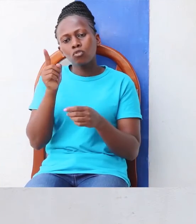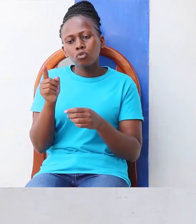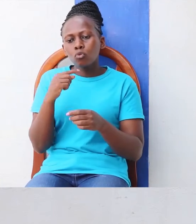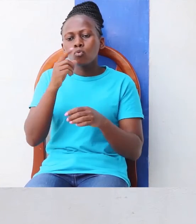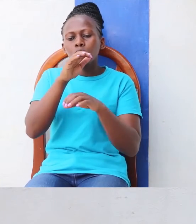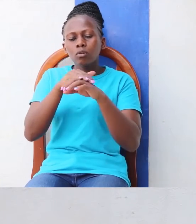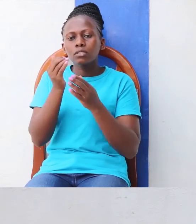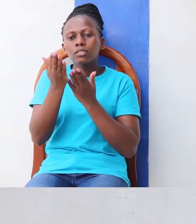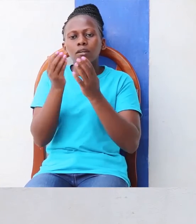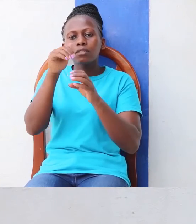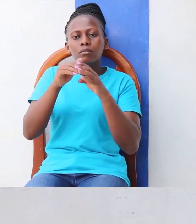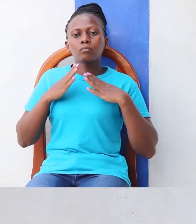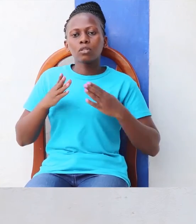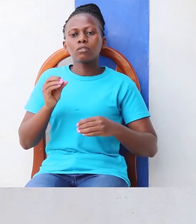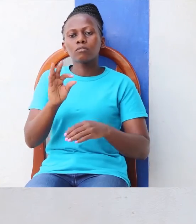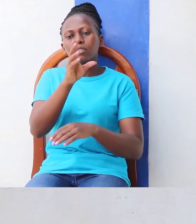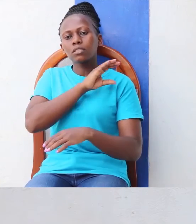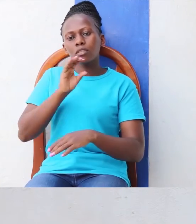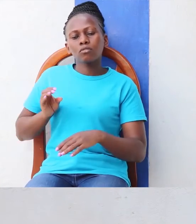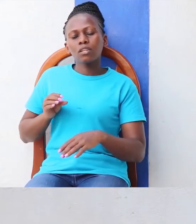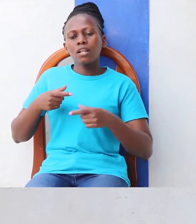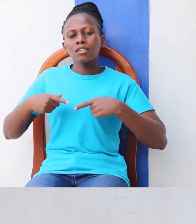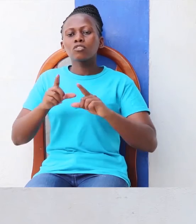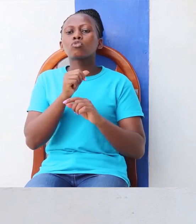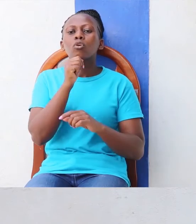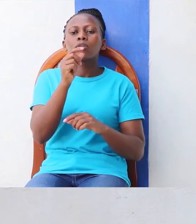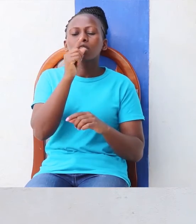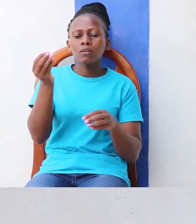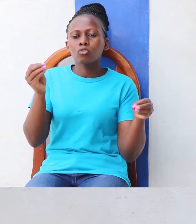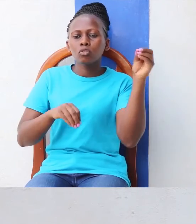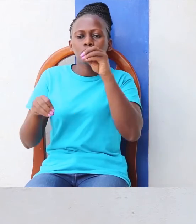the body of Christ. And let us not be the one